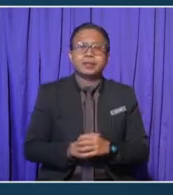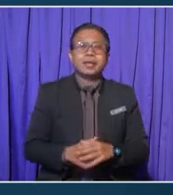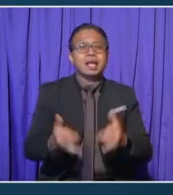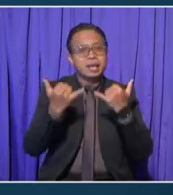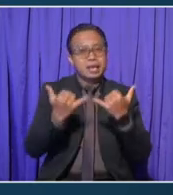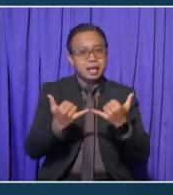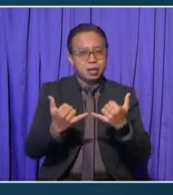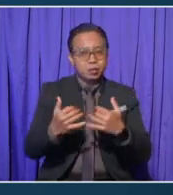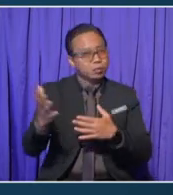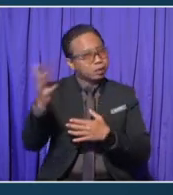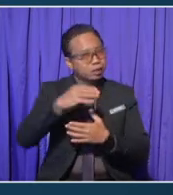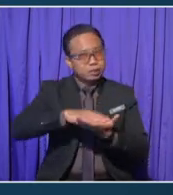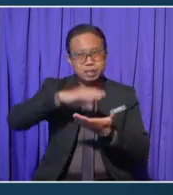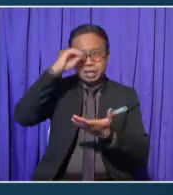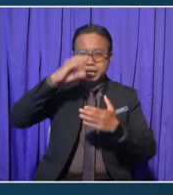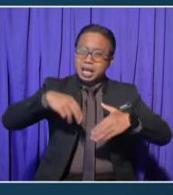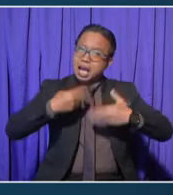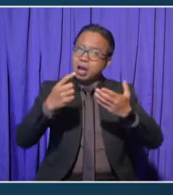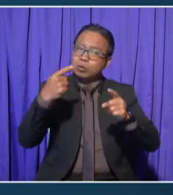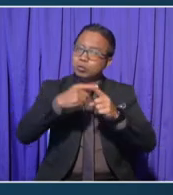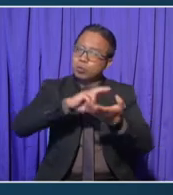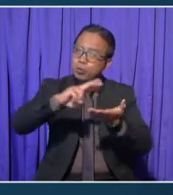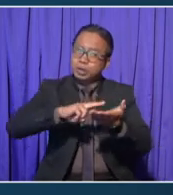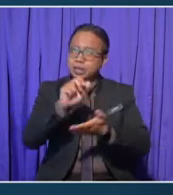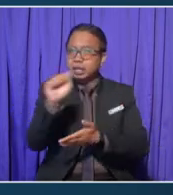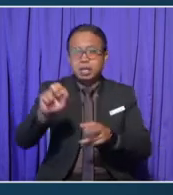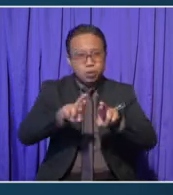Now, let's learn how to read a ruler.